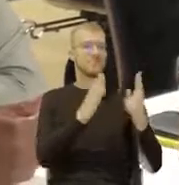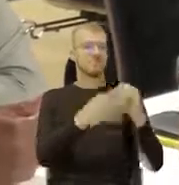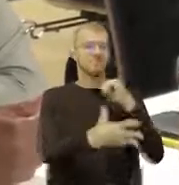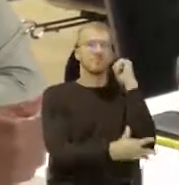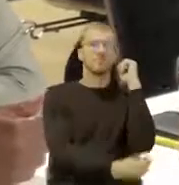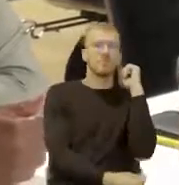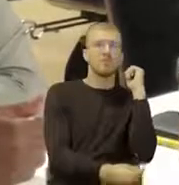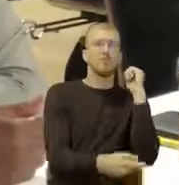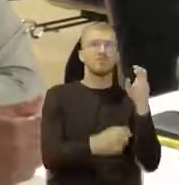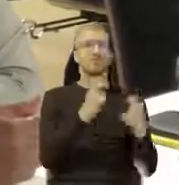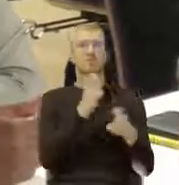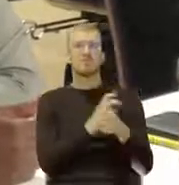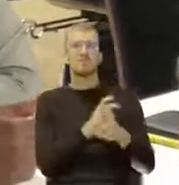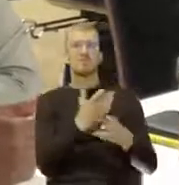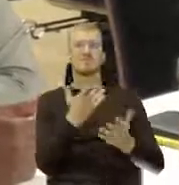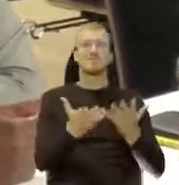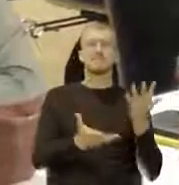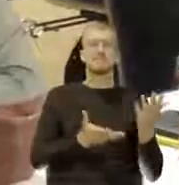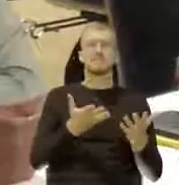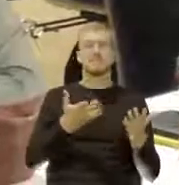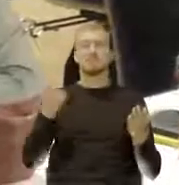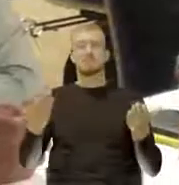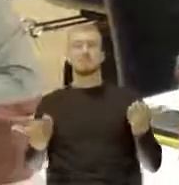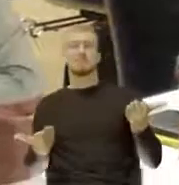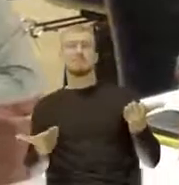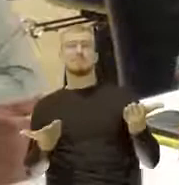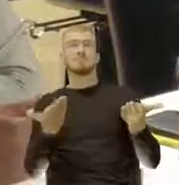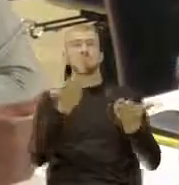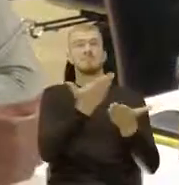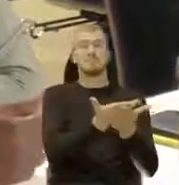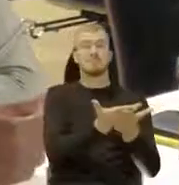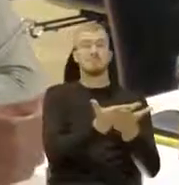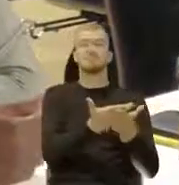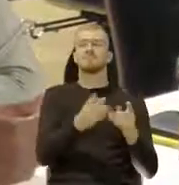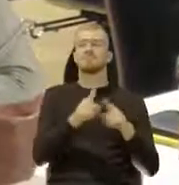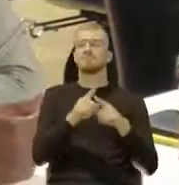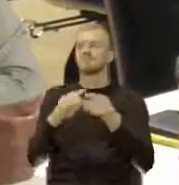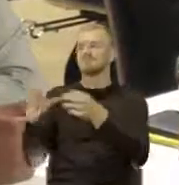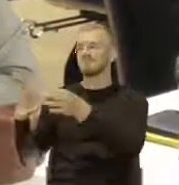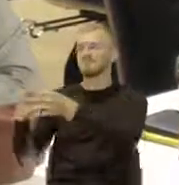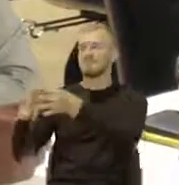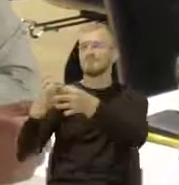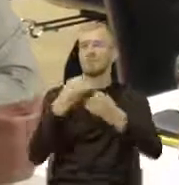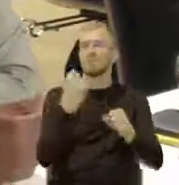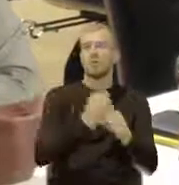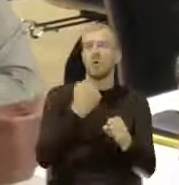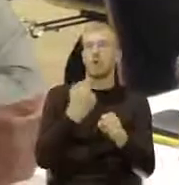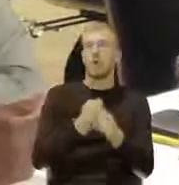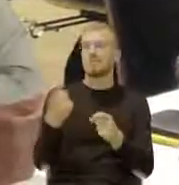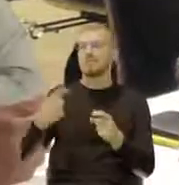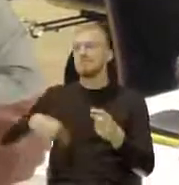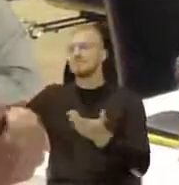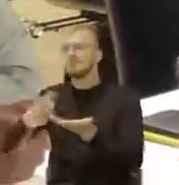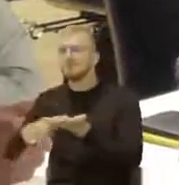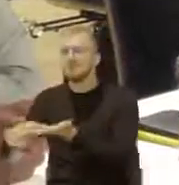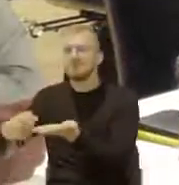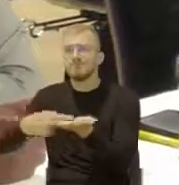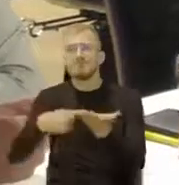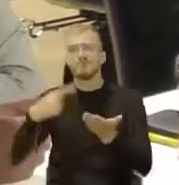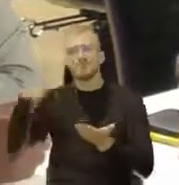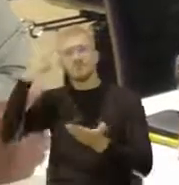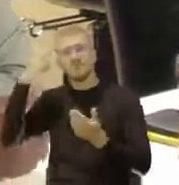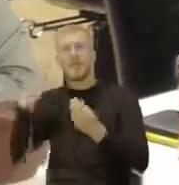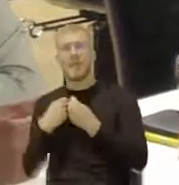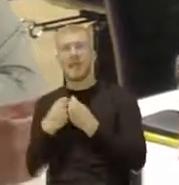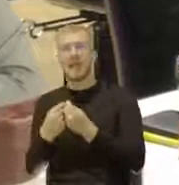talk about high-capacity busing systems. That's the bus rapid transit system that we use in the cities